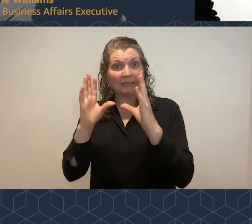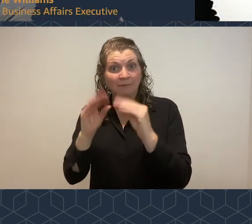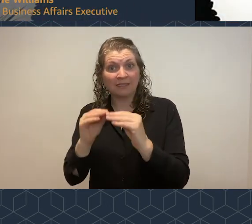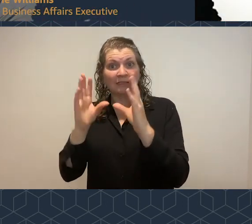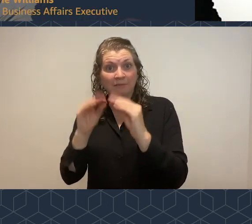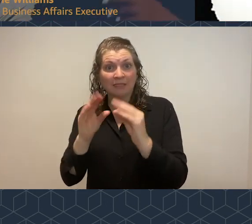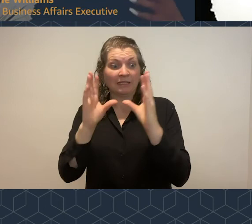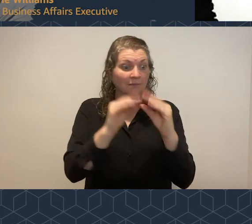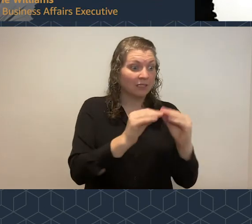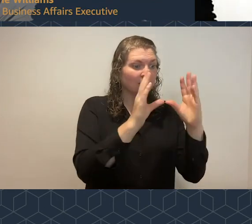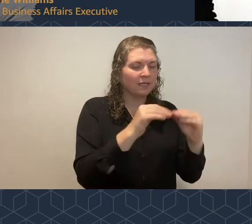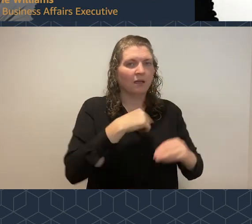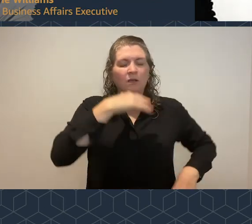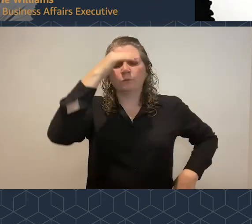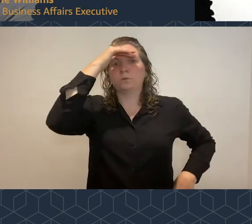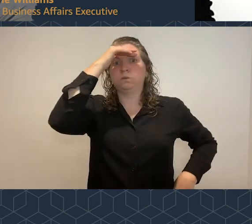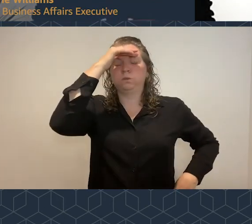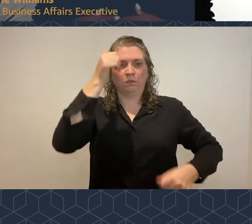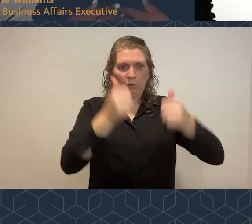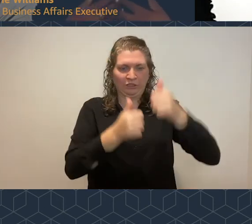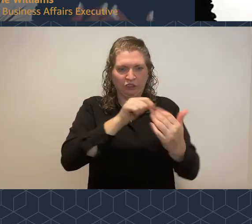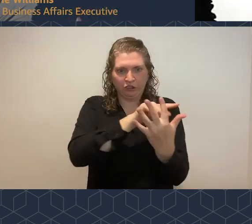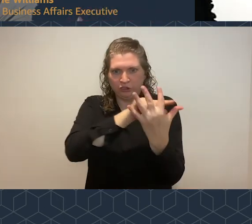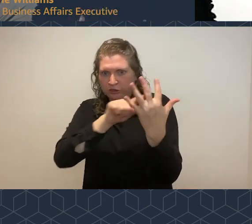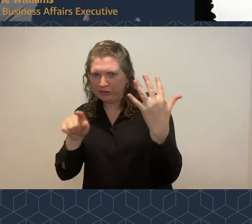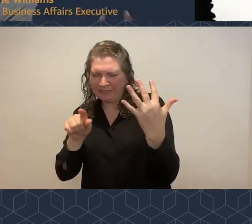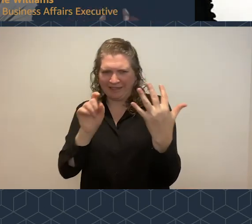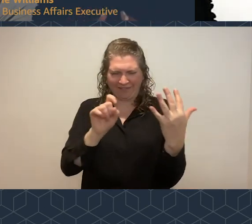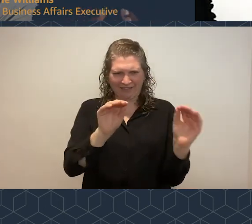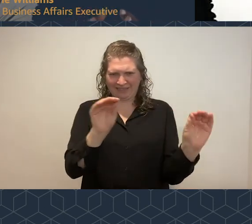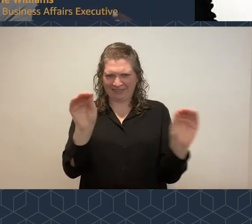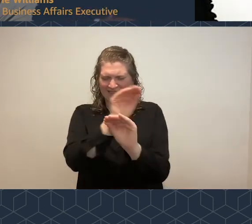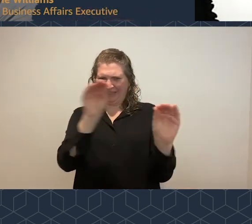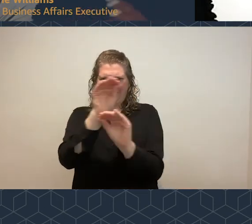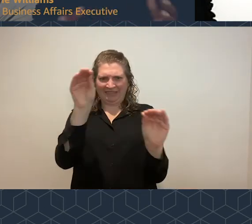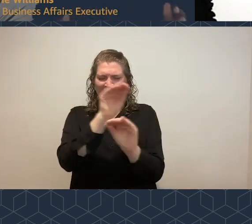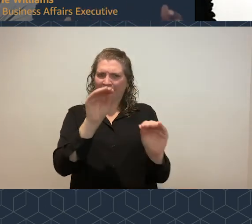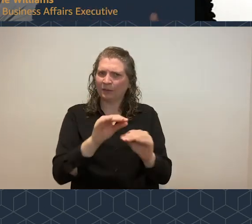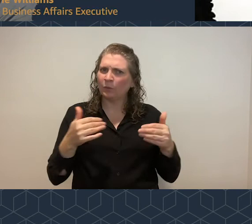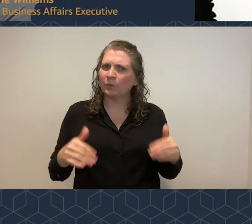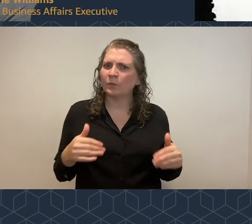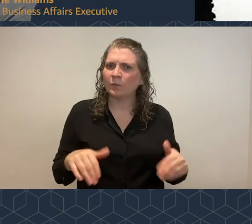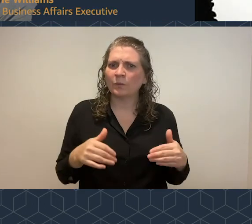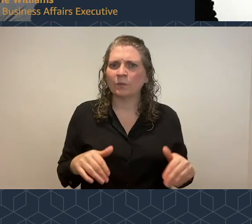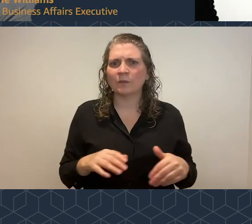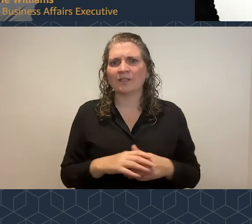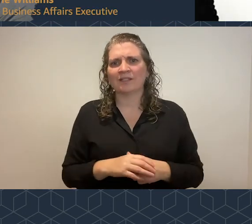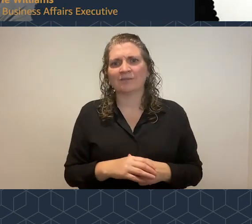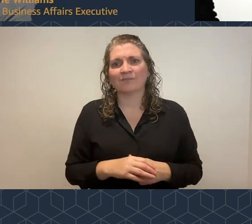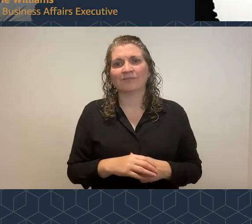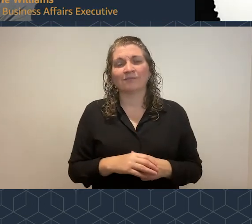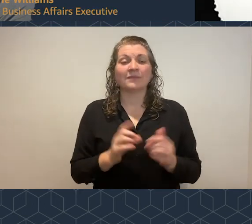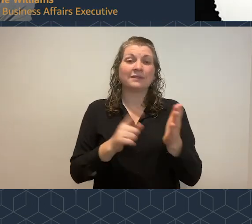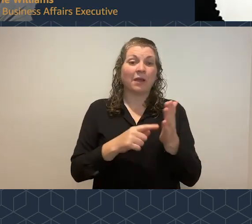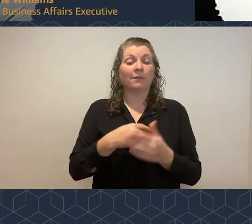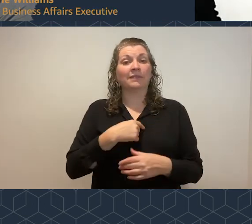ones are important for me to actually participate in and which ones I can contribute to, but I don't necessarily need to sit through.